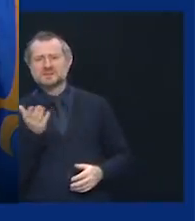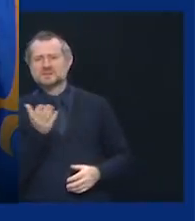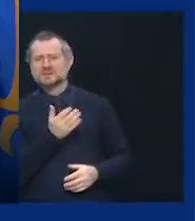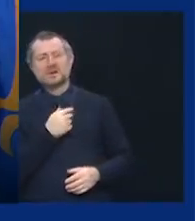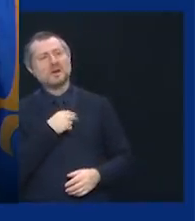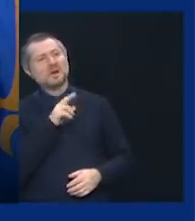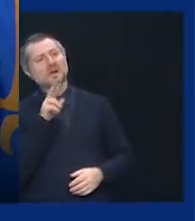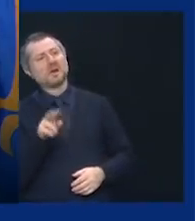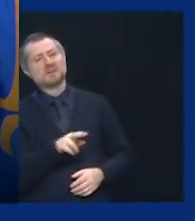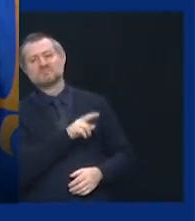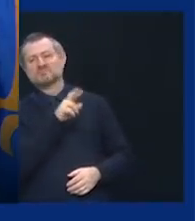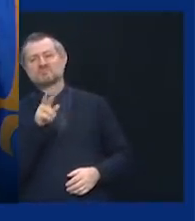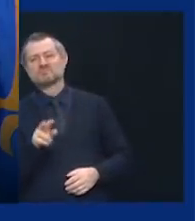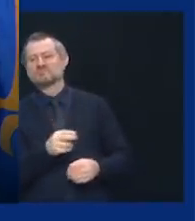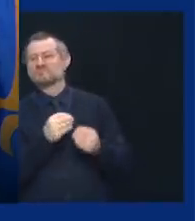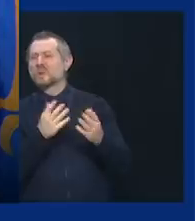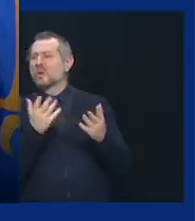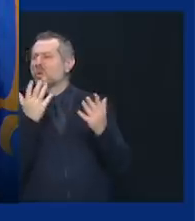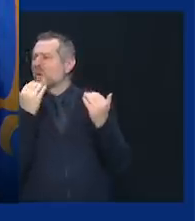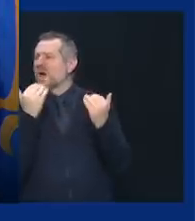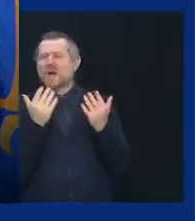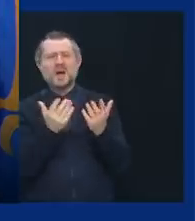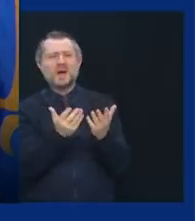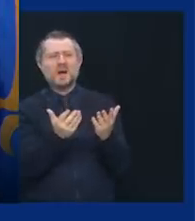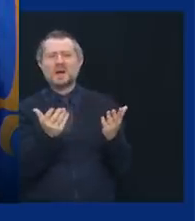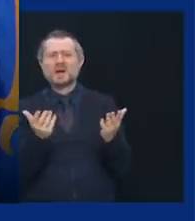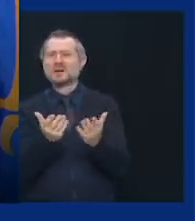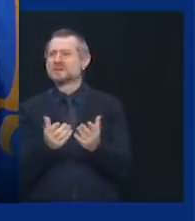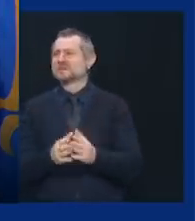reprehensible. I don't know if they're just